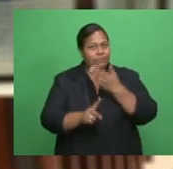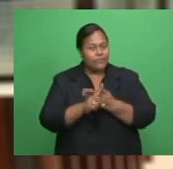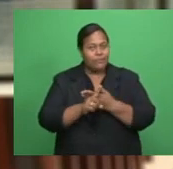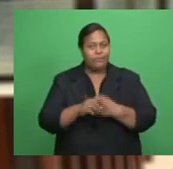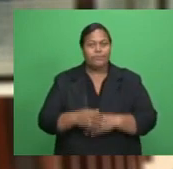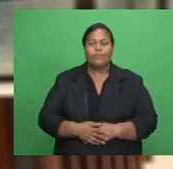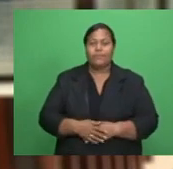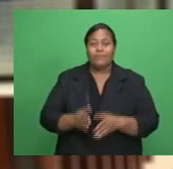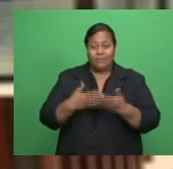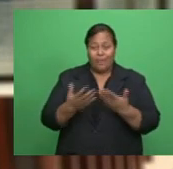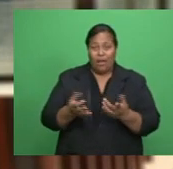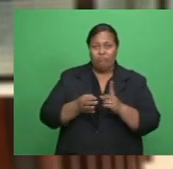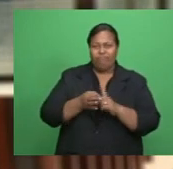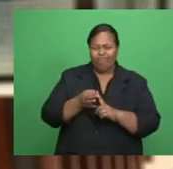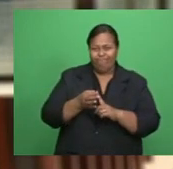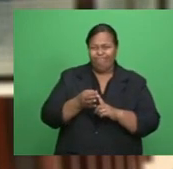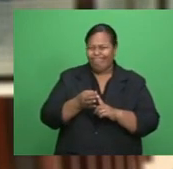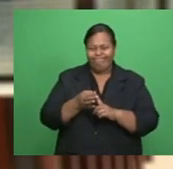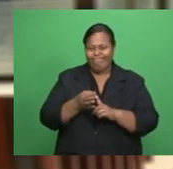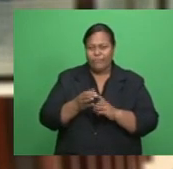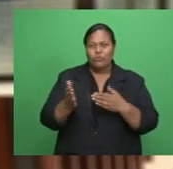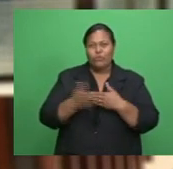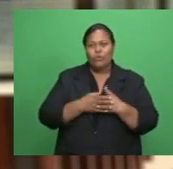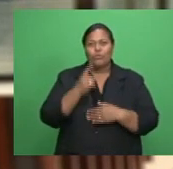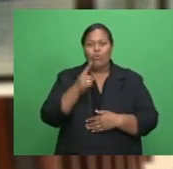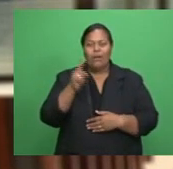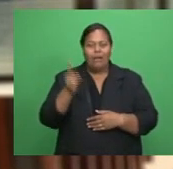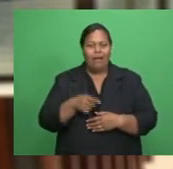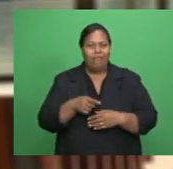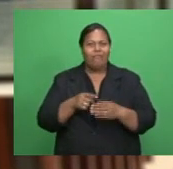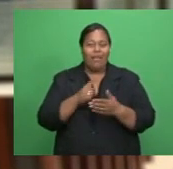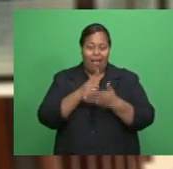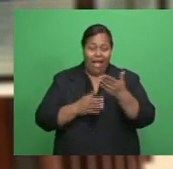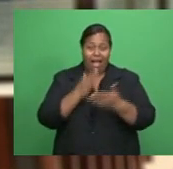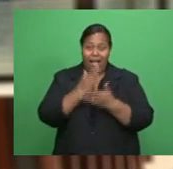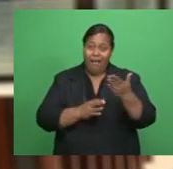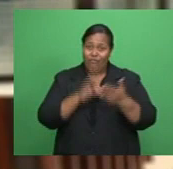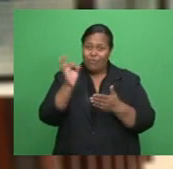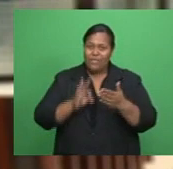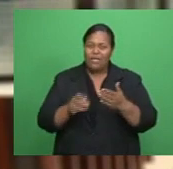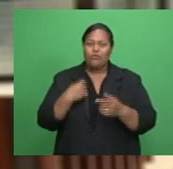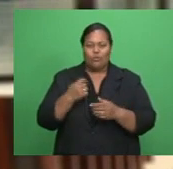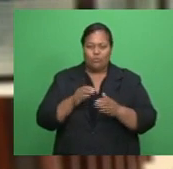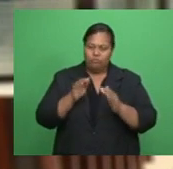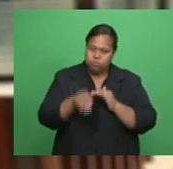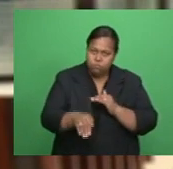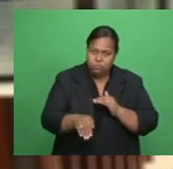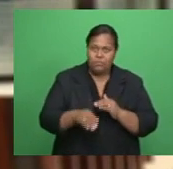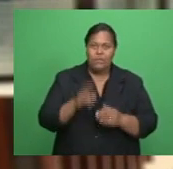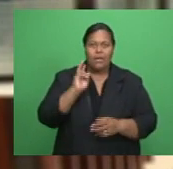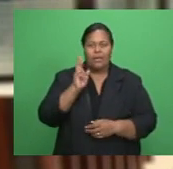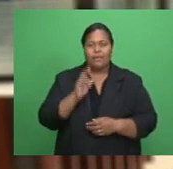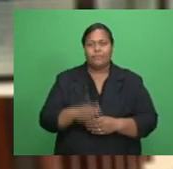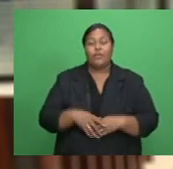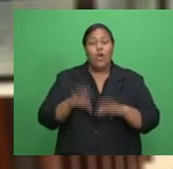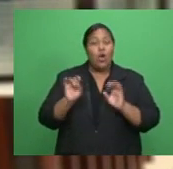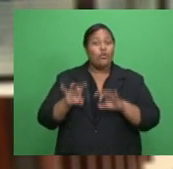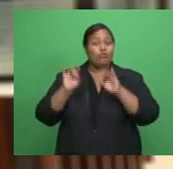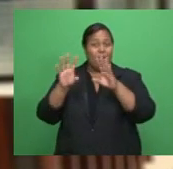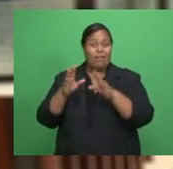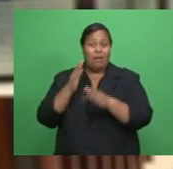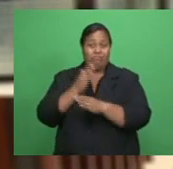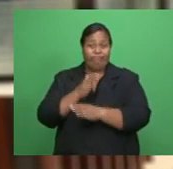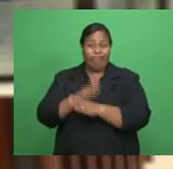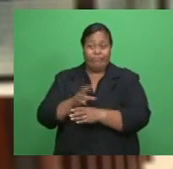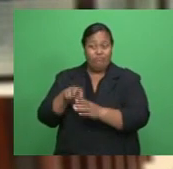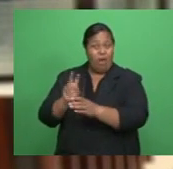CPI growth closed at 1.5%, raising the possibility of further deflation. Meanwhile, Australia's unemployment rate